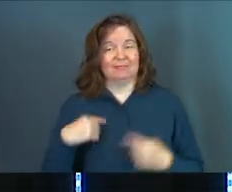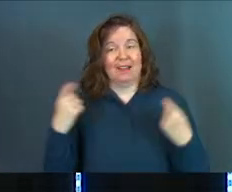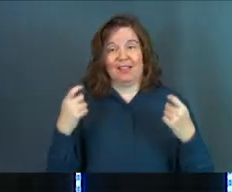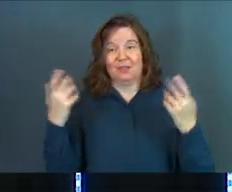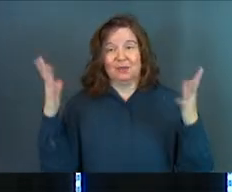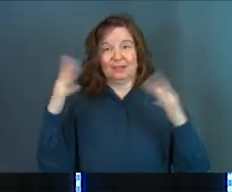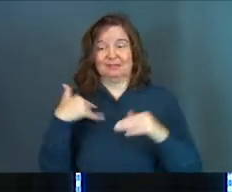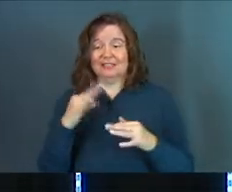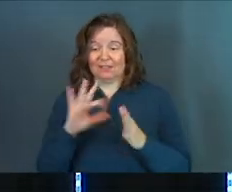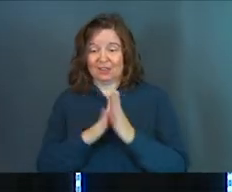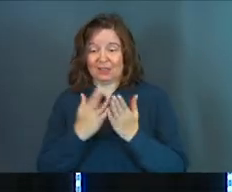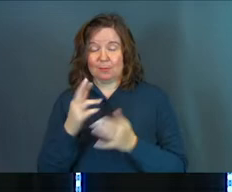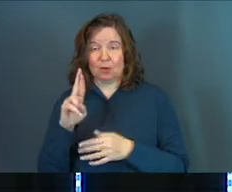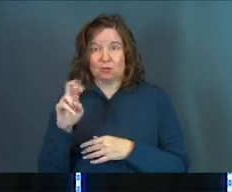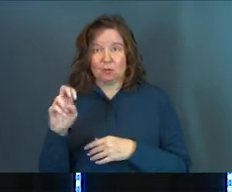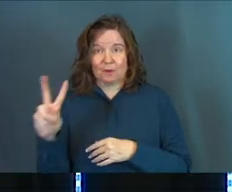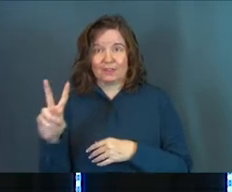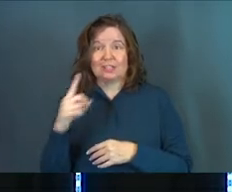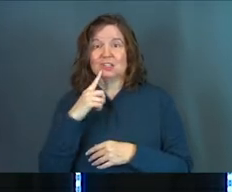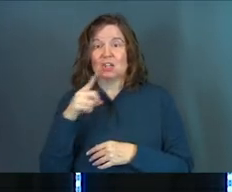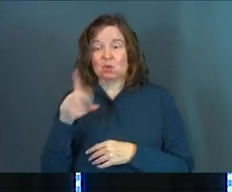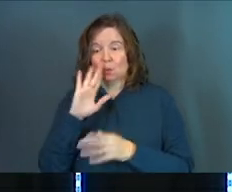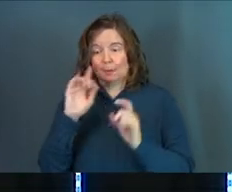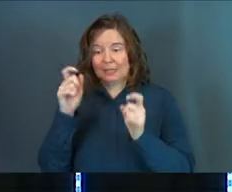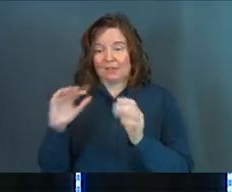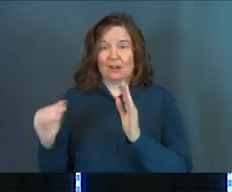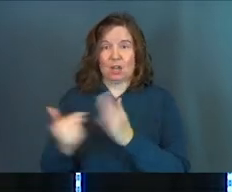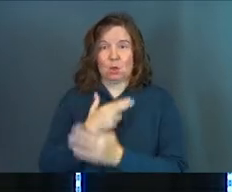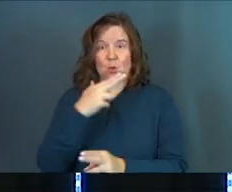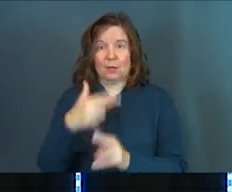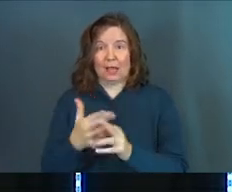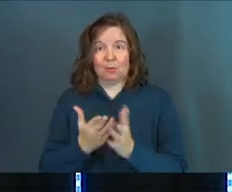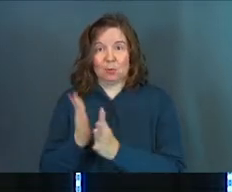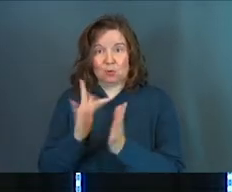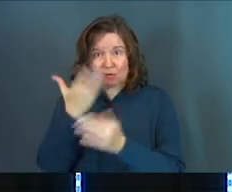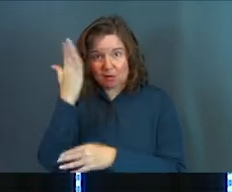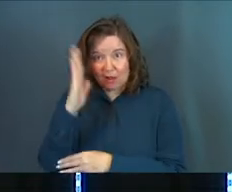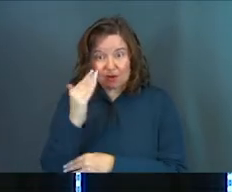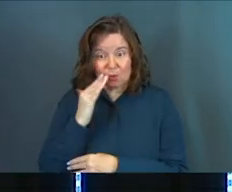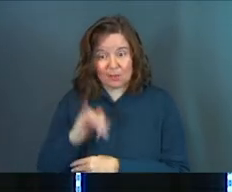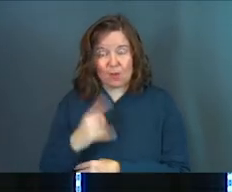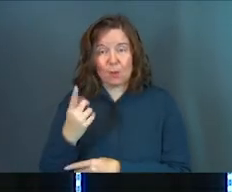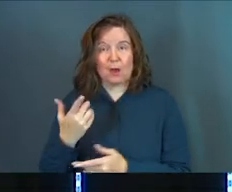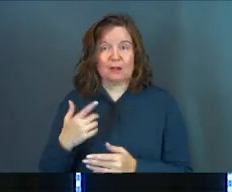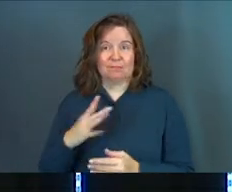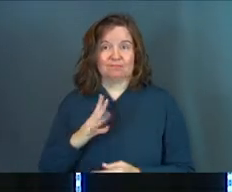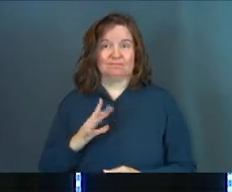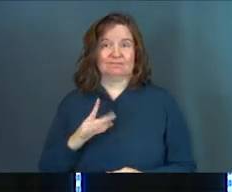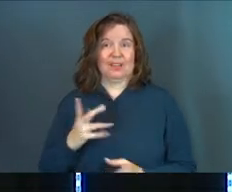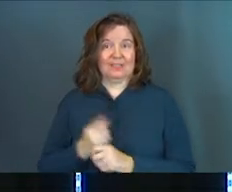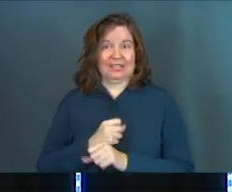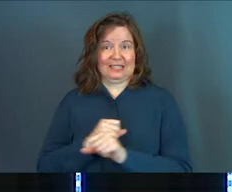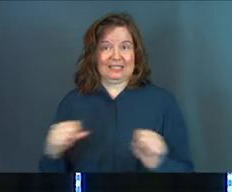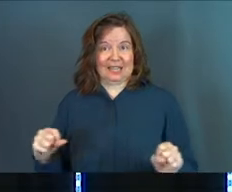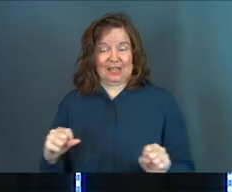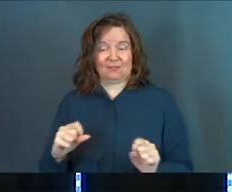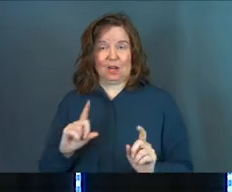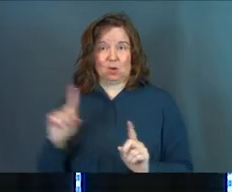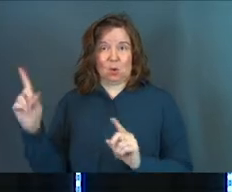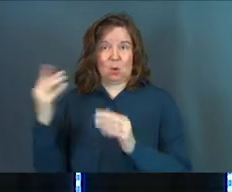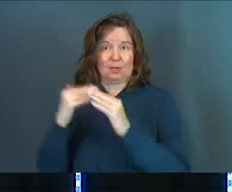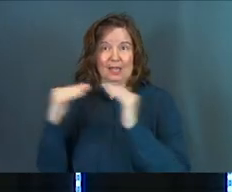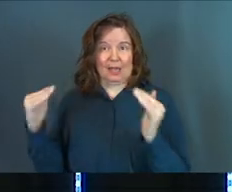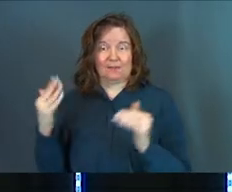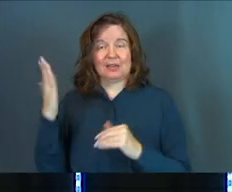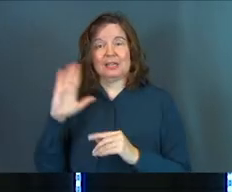Hallelujah. Even in the book of Revelation, it says that you will be given a new name by God. Did you know that? It's one of the perks of getting saved and ultimately going to